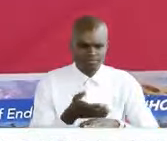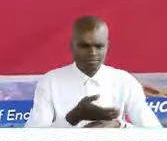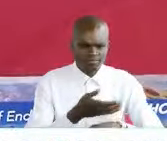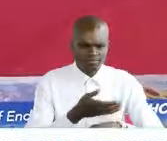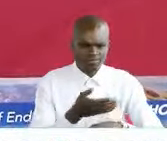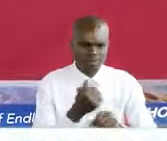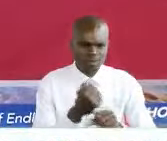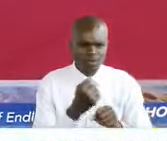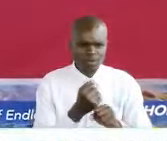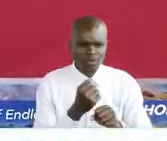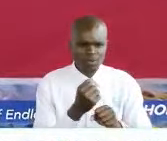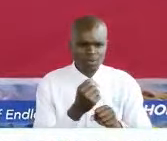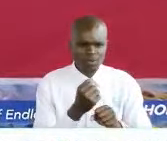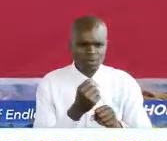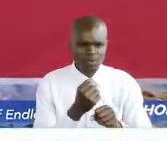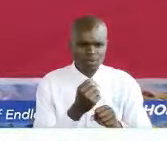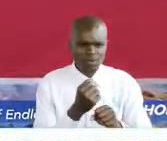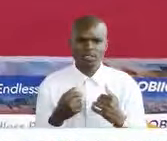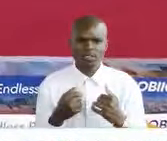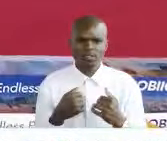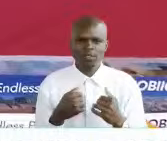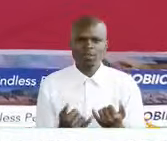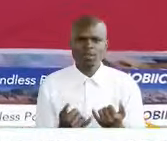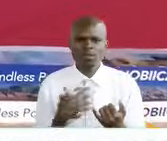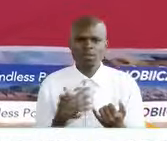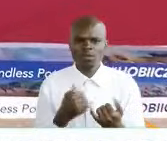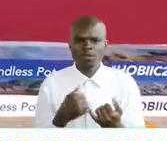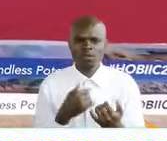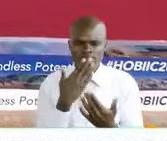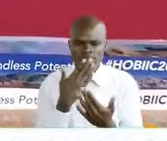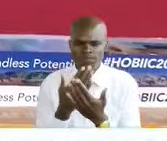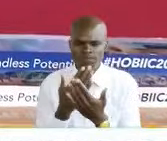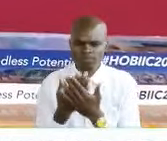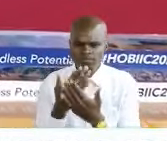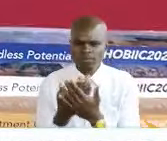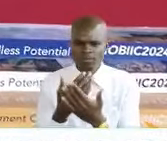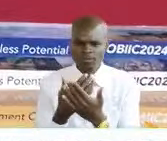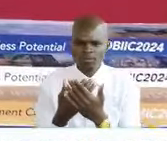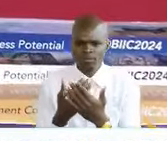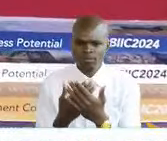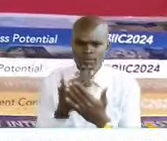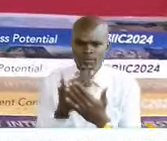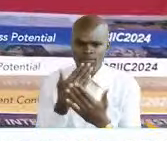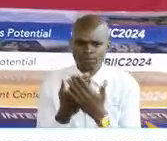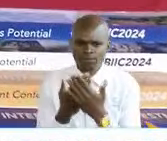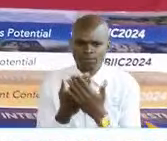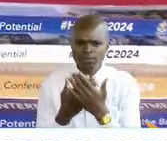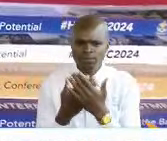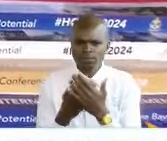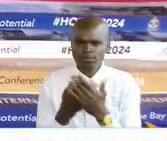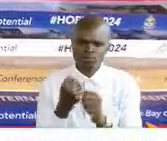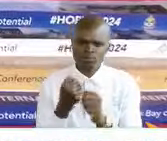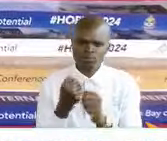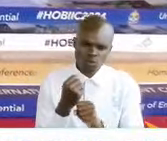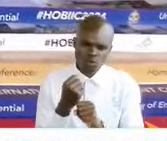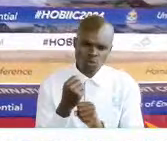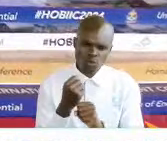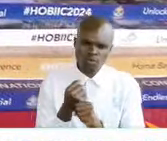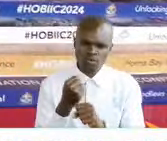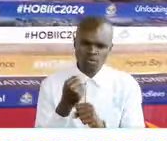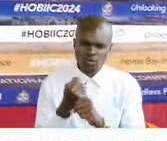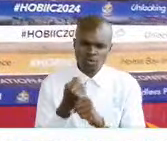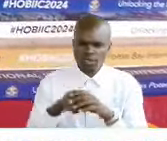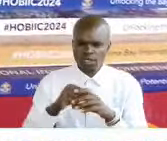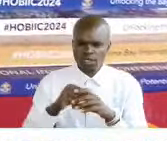Wacha sasa ni mwalike. Asante sana, Sachs. Thank you so much for the job you're doing in Nairobi.